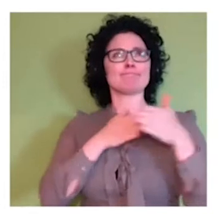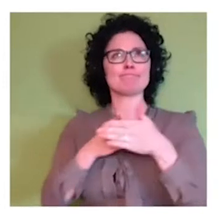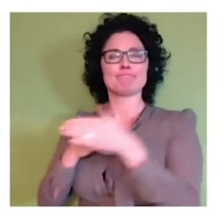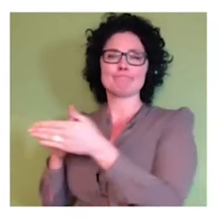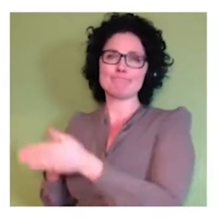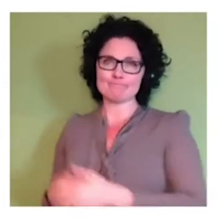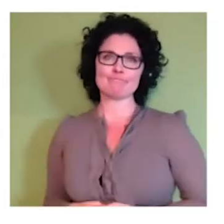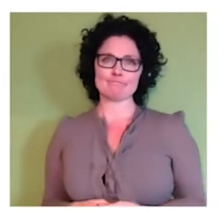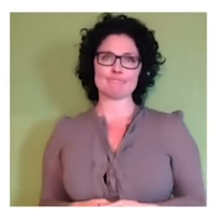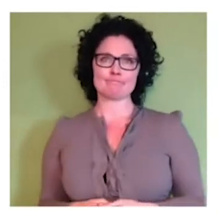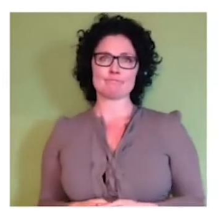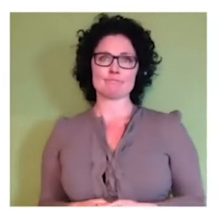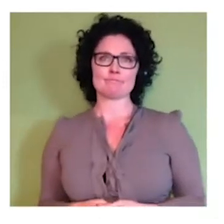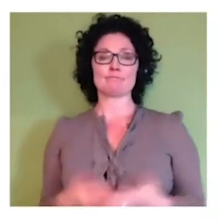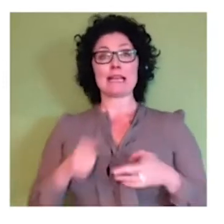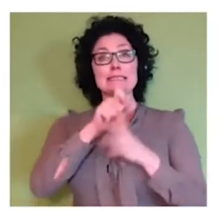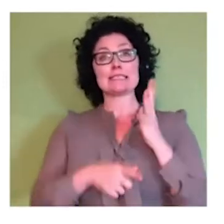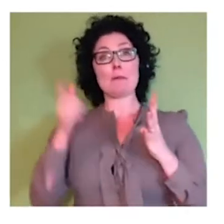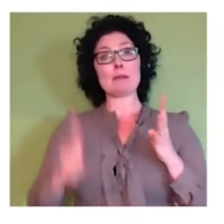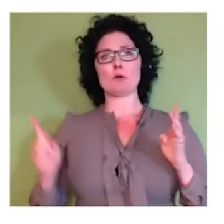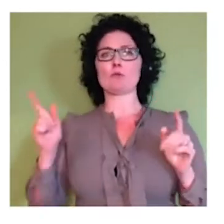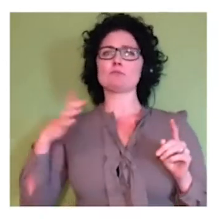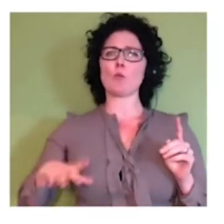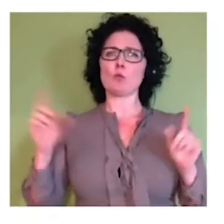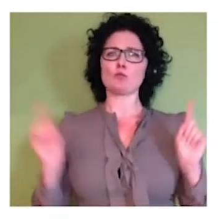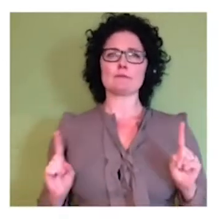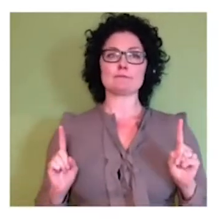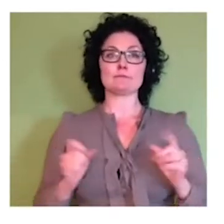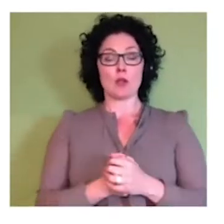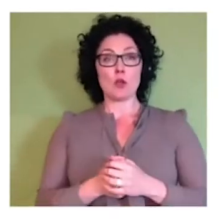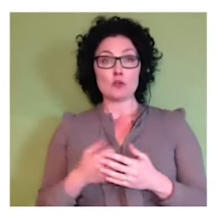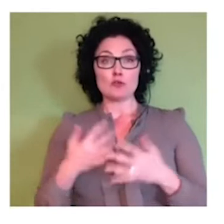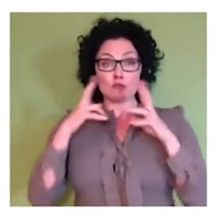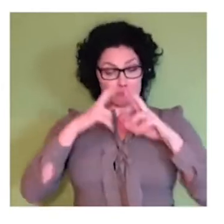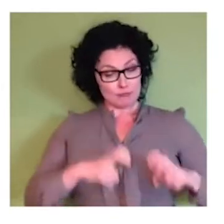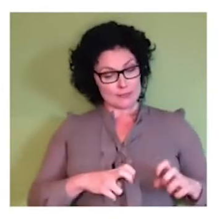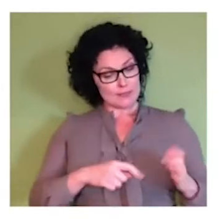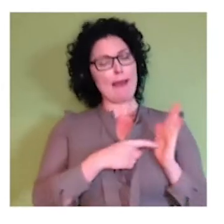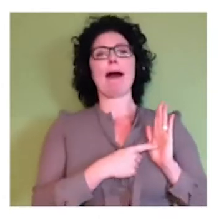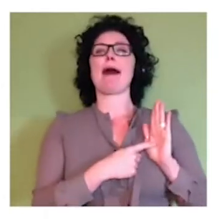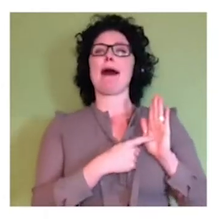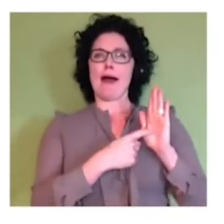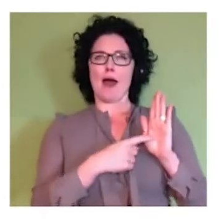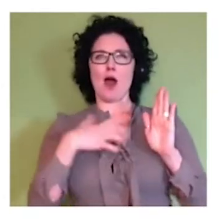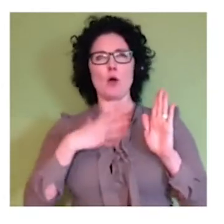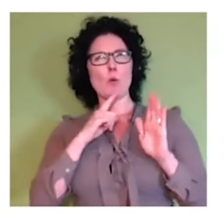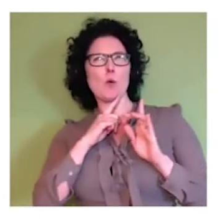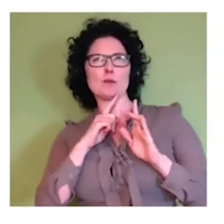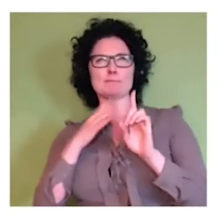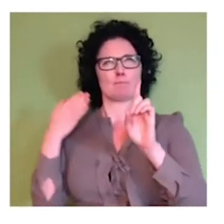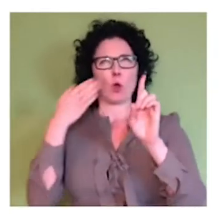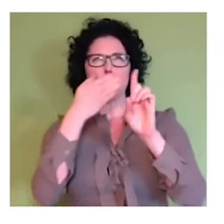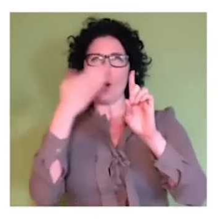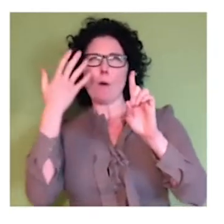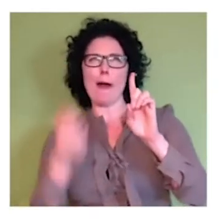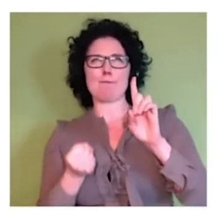So what do disabled people want? Our research tells us that they want to be able to set and achieve goals and to be seen as more